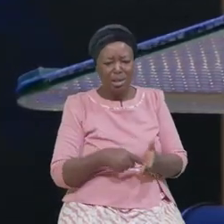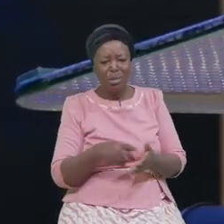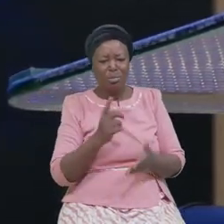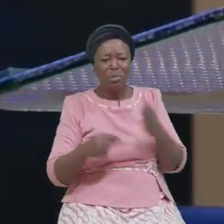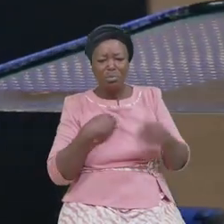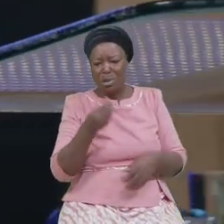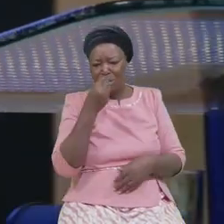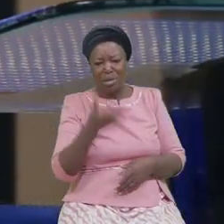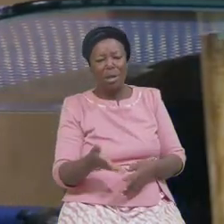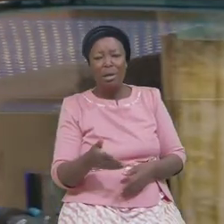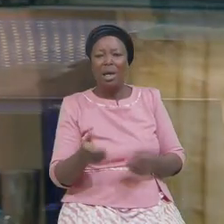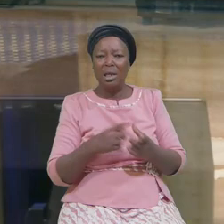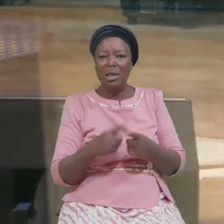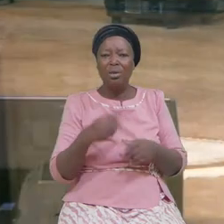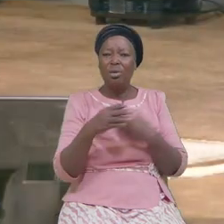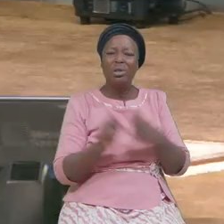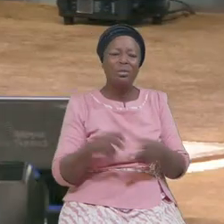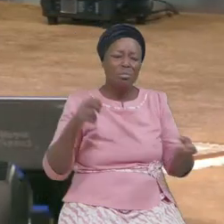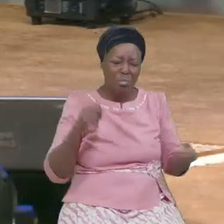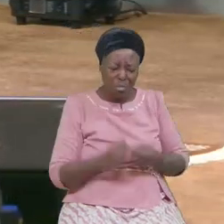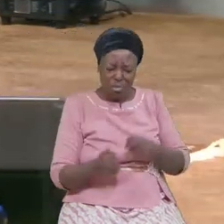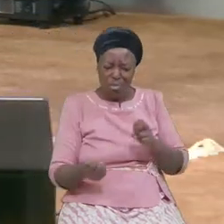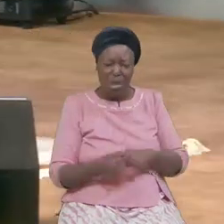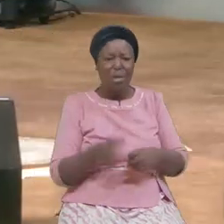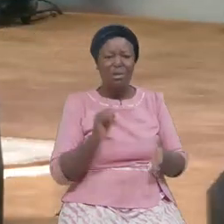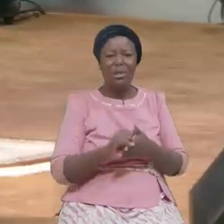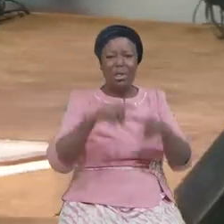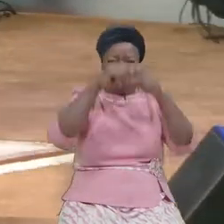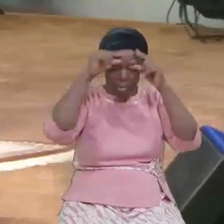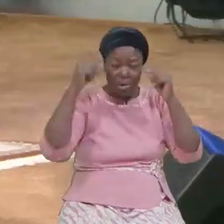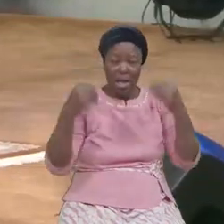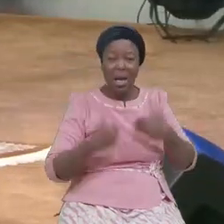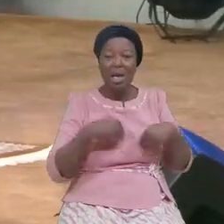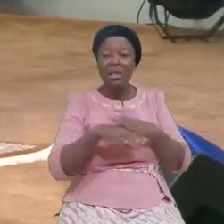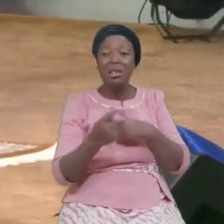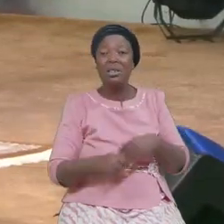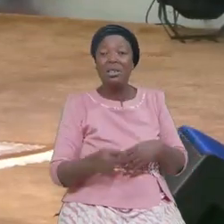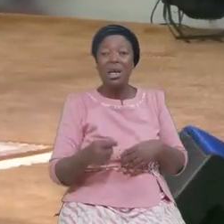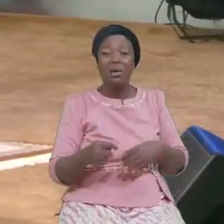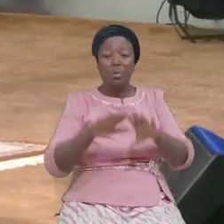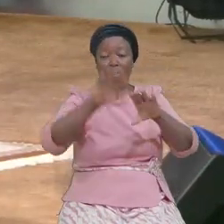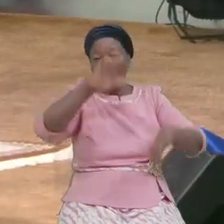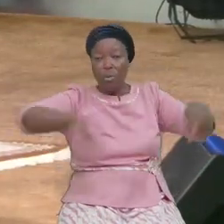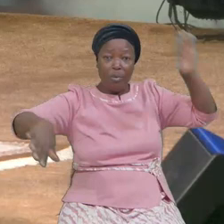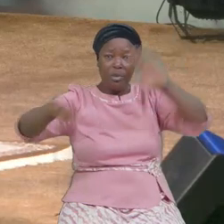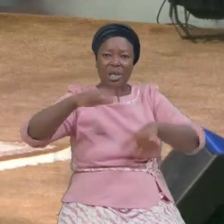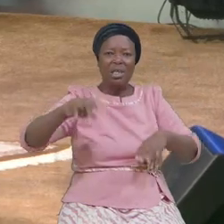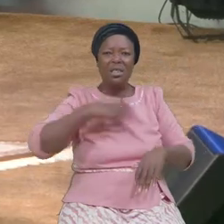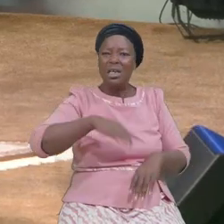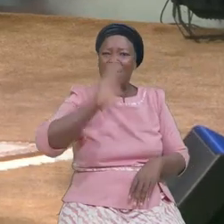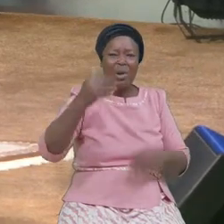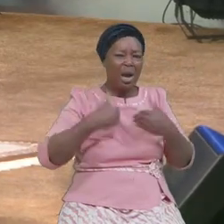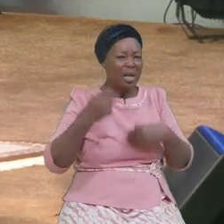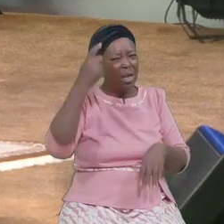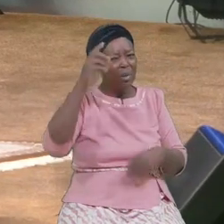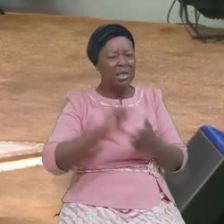for. All the challenges that Moses had in the wilderness, he never had in mind